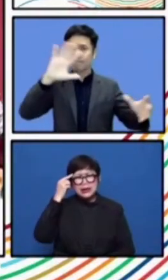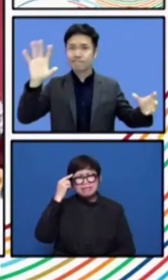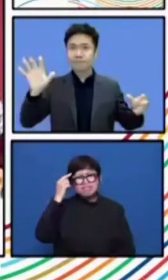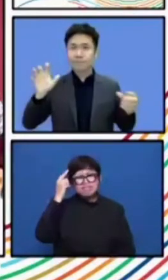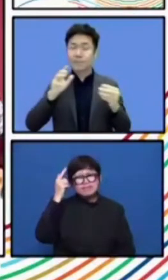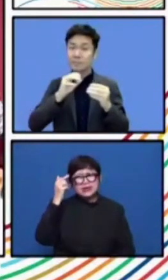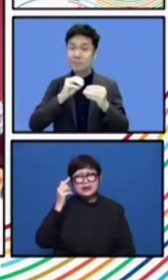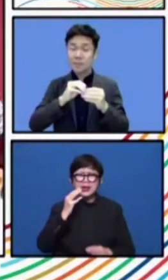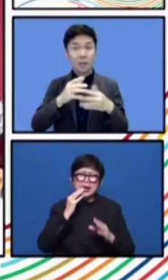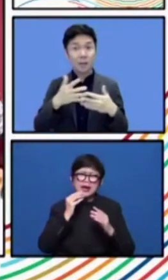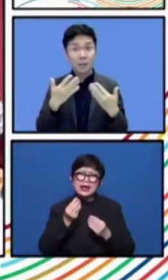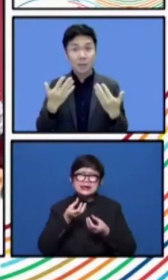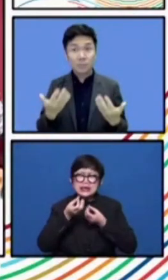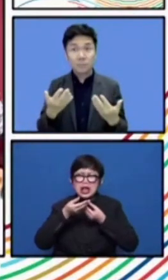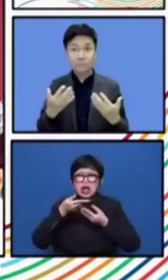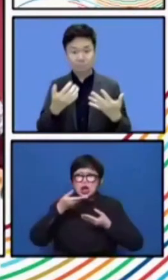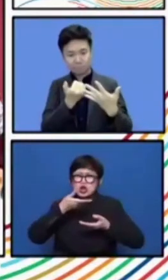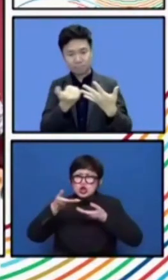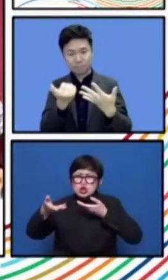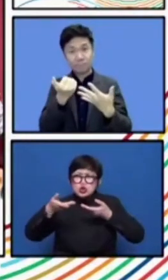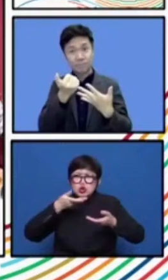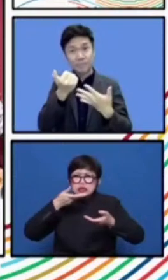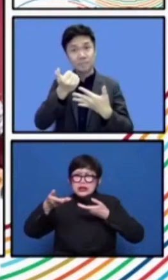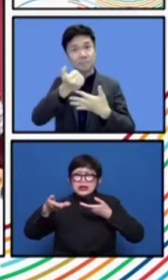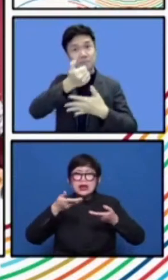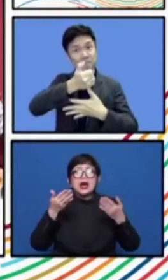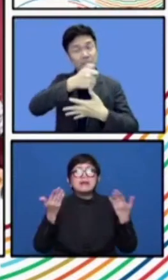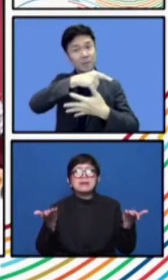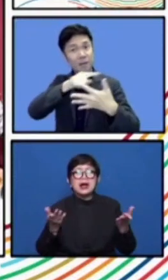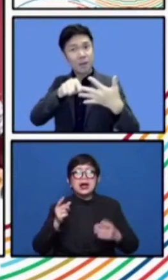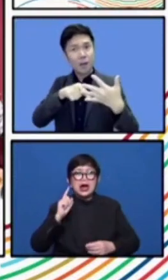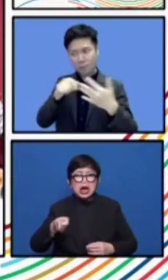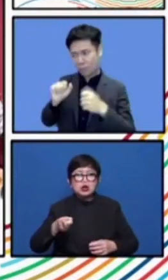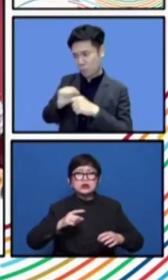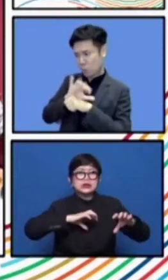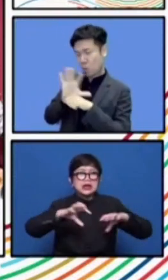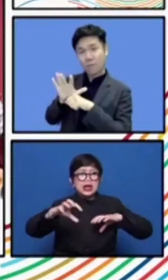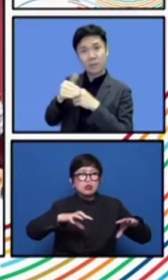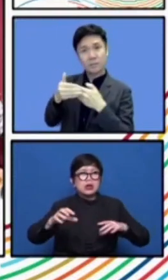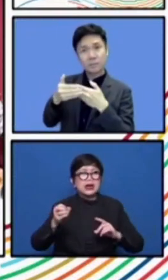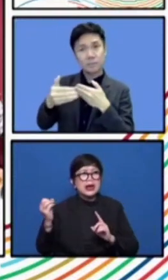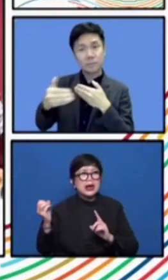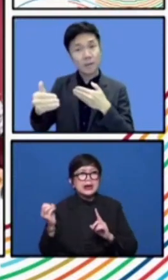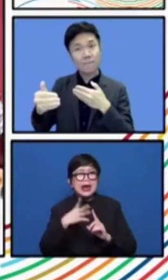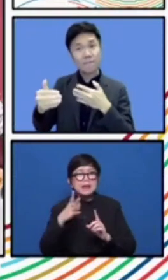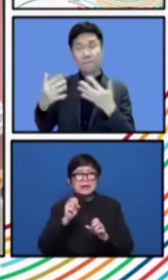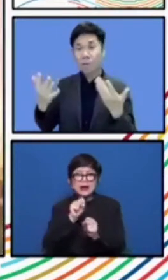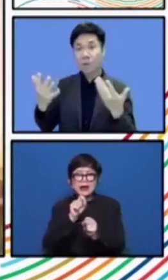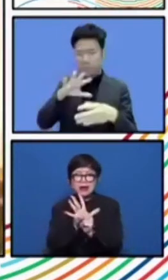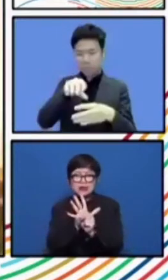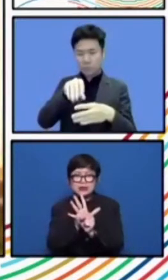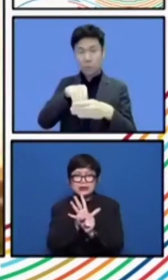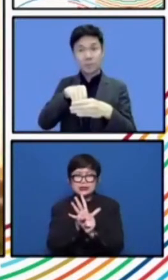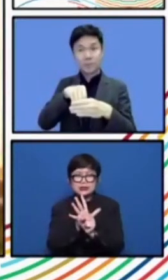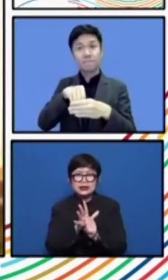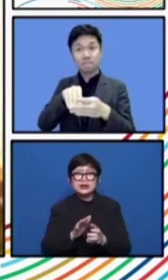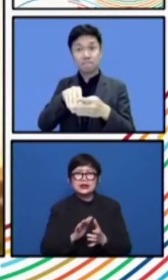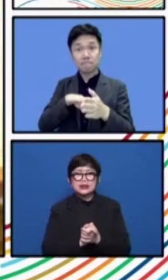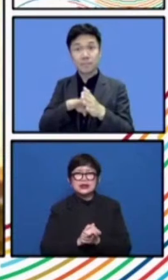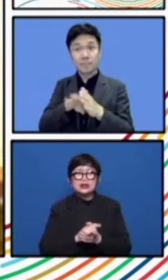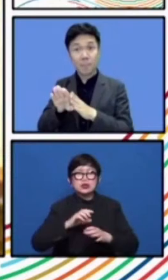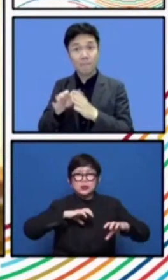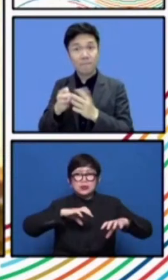considered to address the impacts of covid-19 on disability inclusive development thank you thank